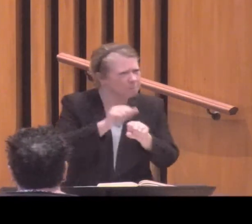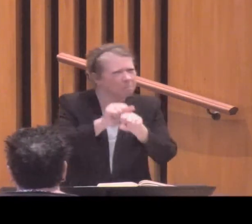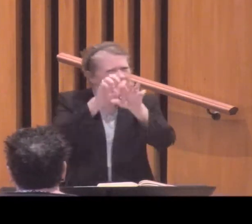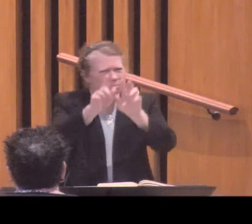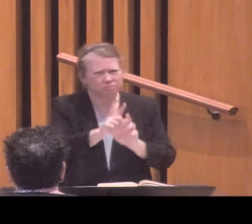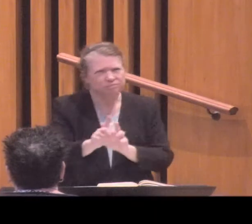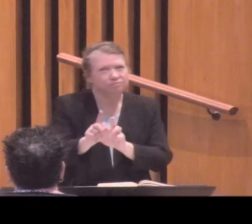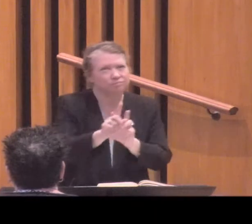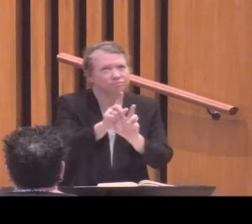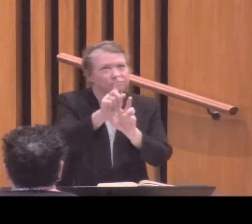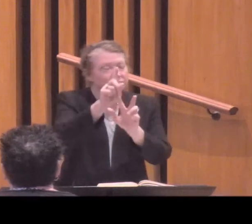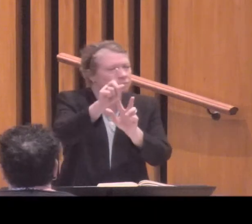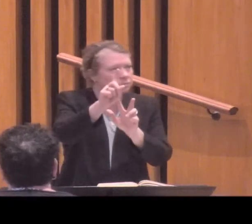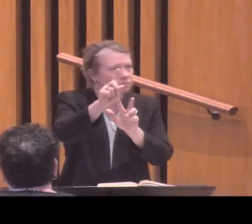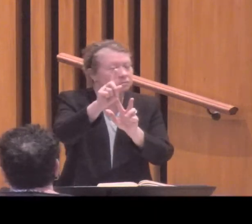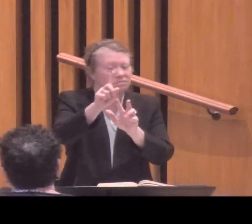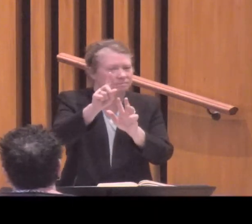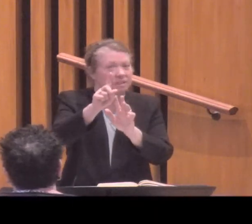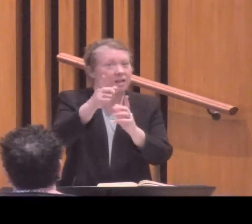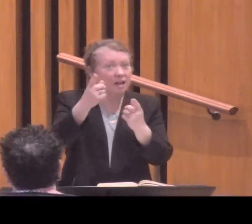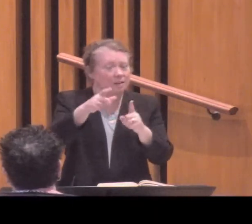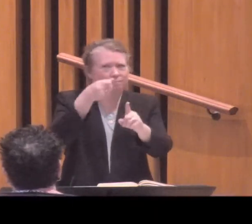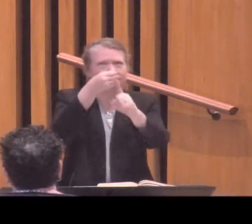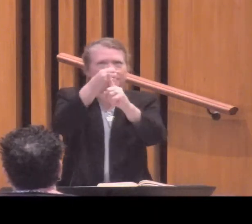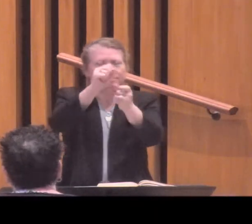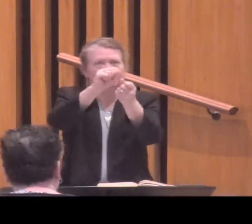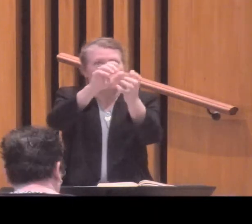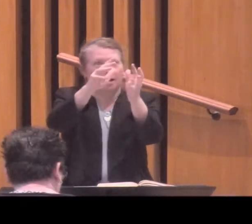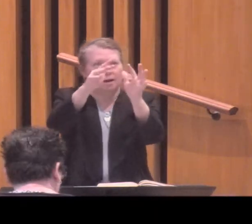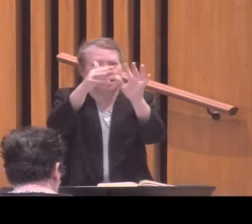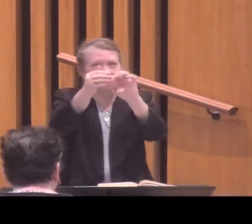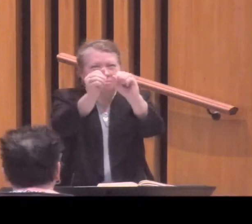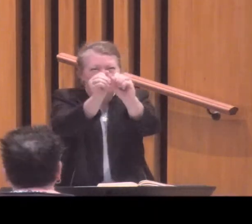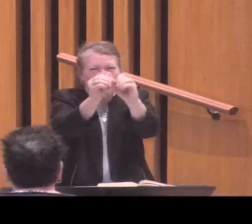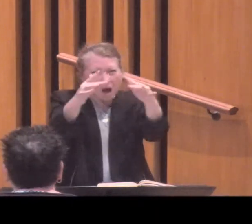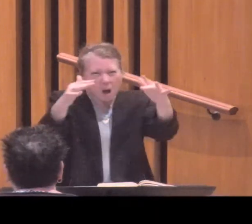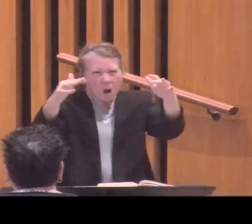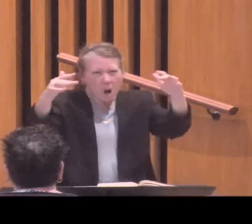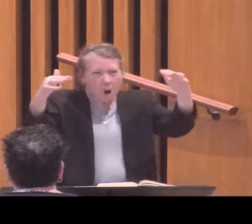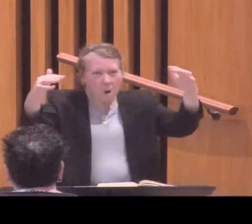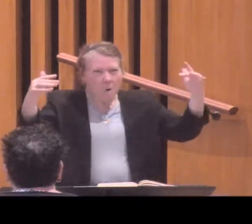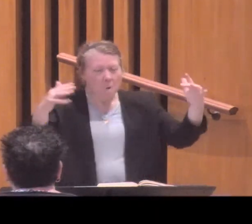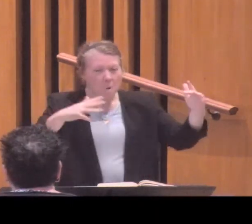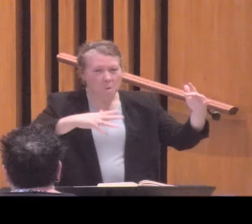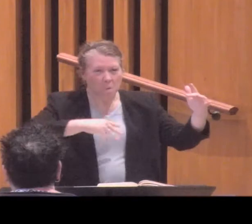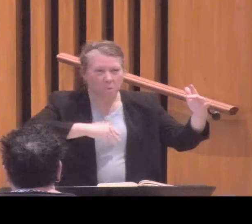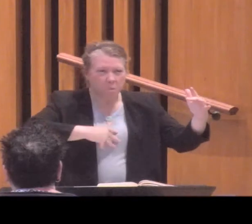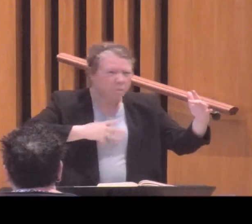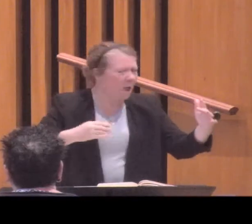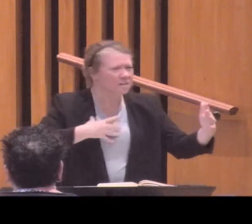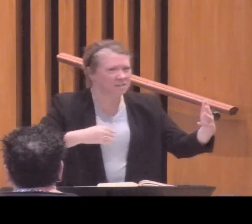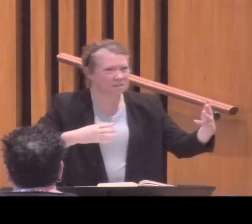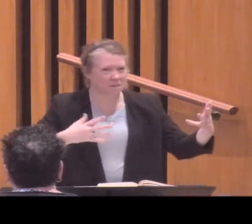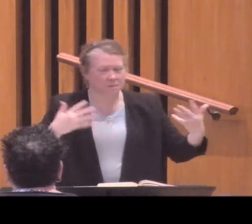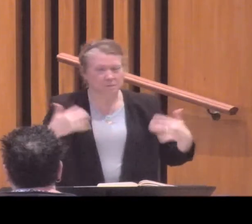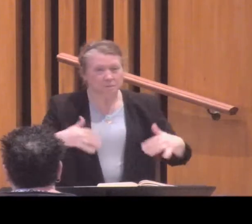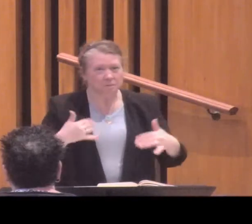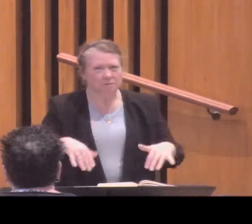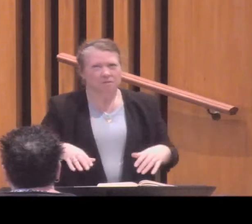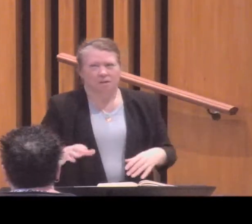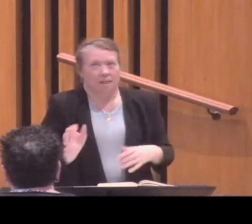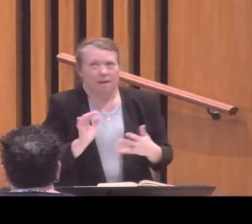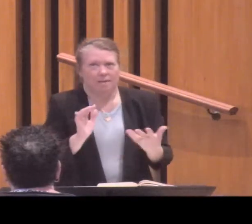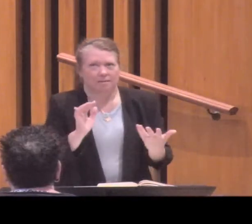And he was transfigured before them, and his clothes became dazzling white, such as no fuller